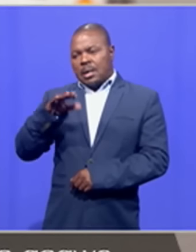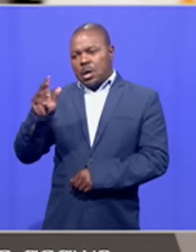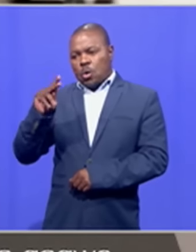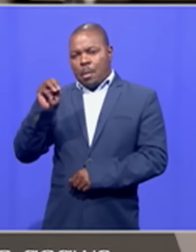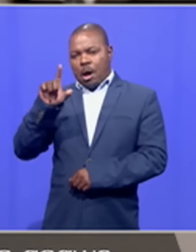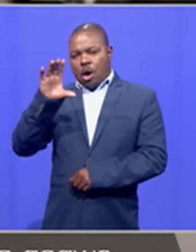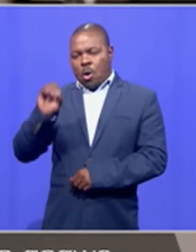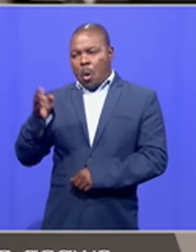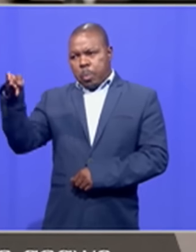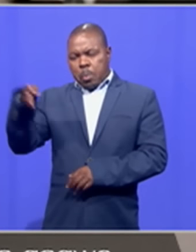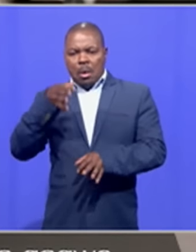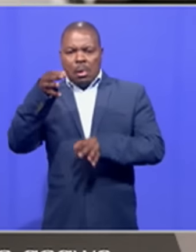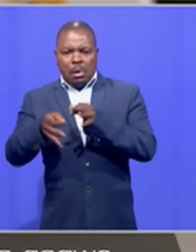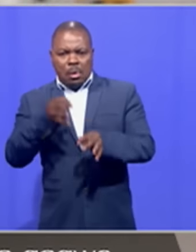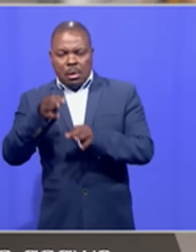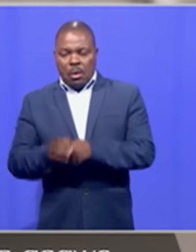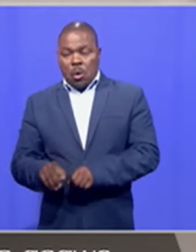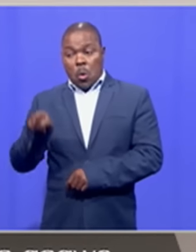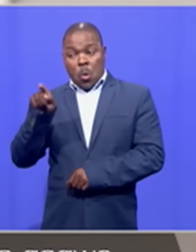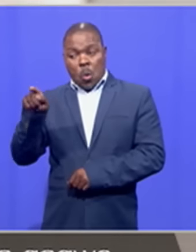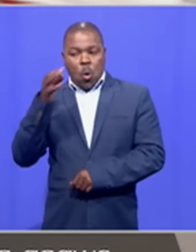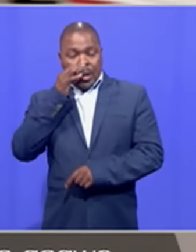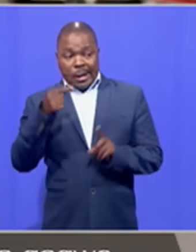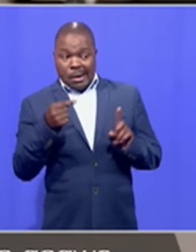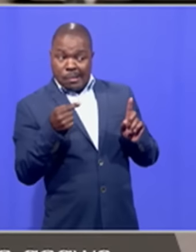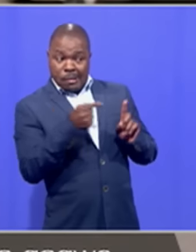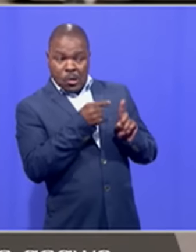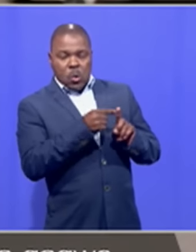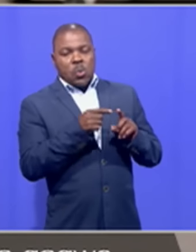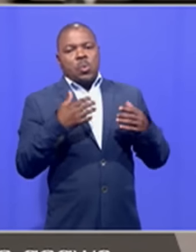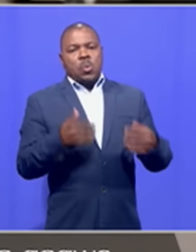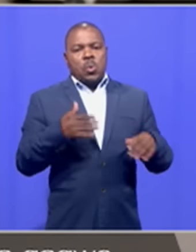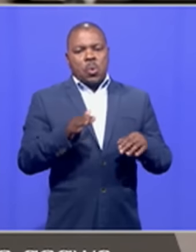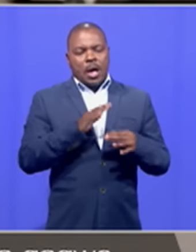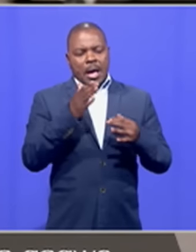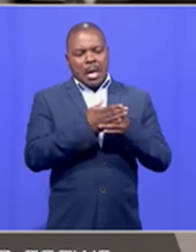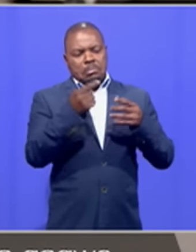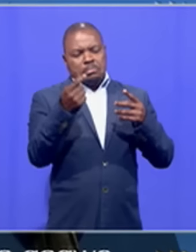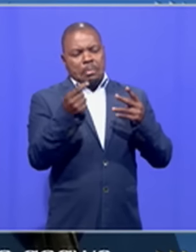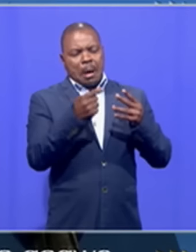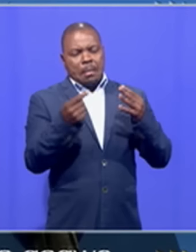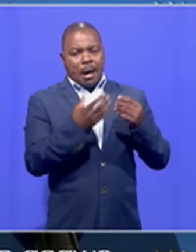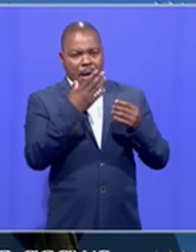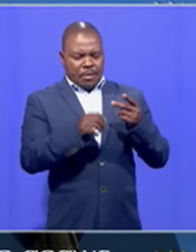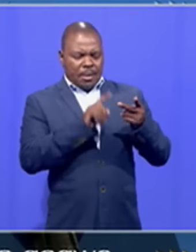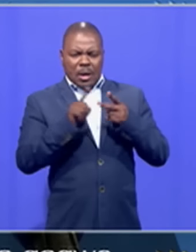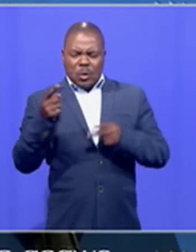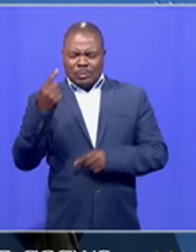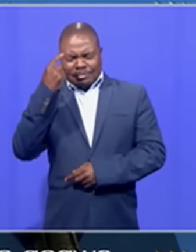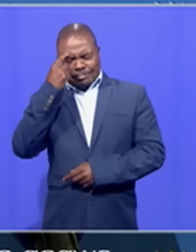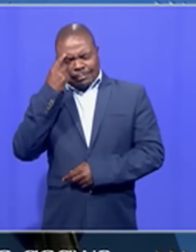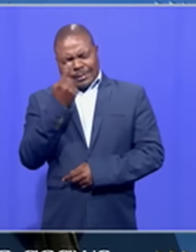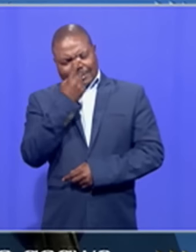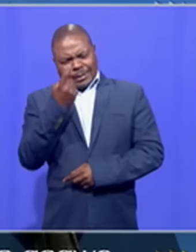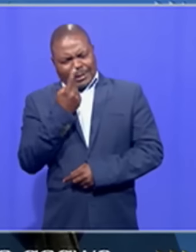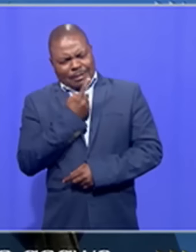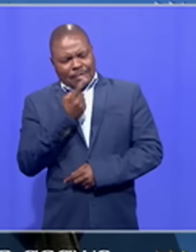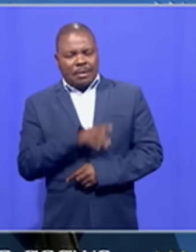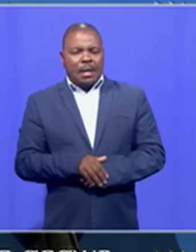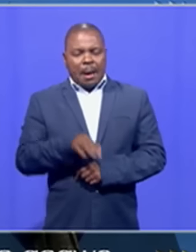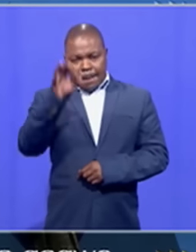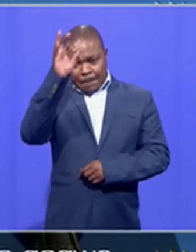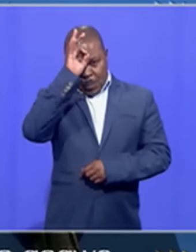Madlanga. General Khumalo o tuletše gore Shannick o be a mantšhwa le melato ye mmalwa gomme o be a ipotšiša ka segwera sa gagwe le